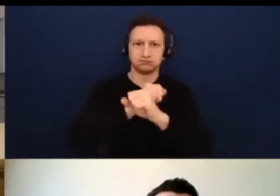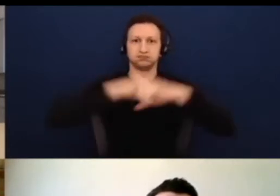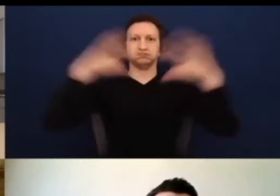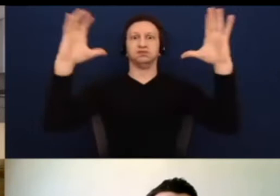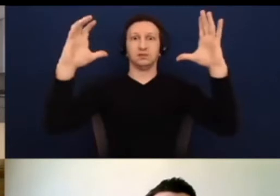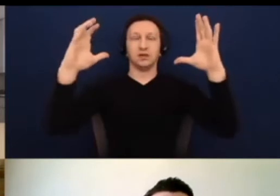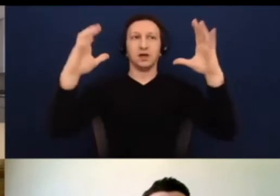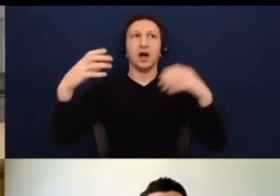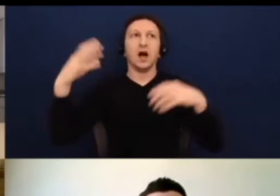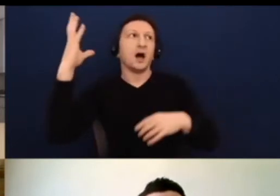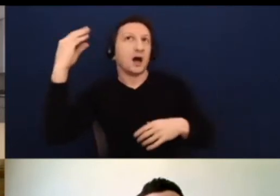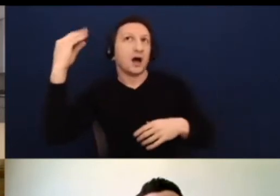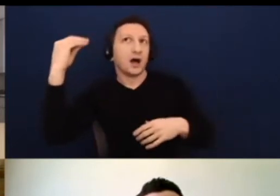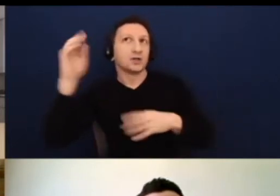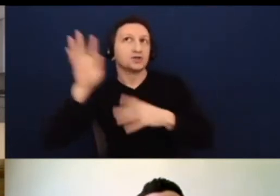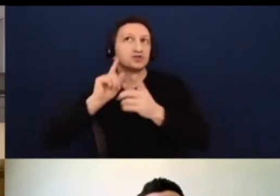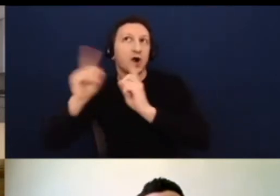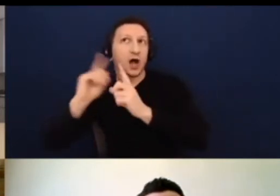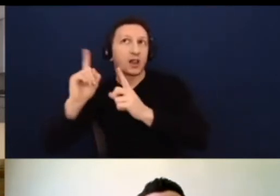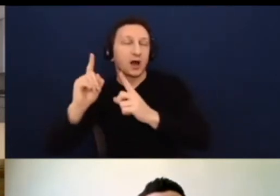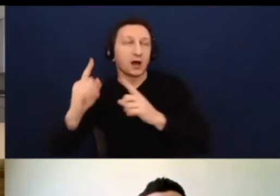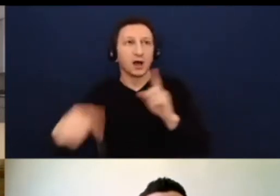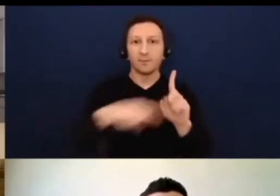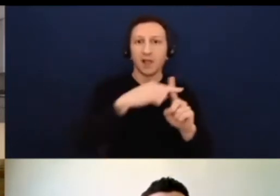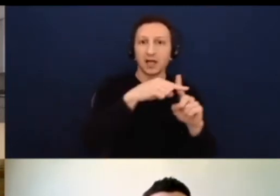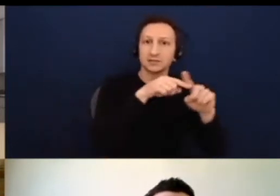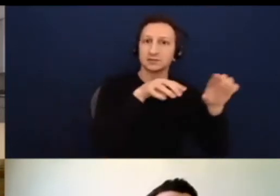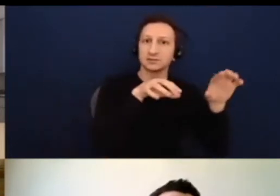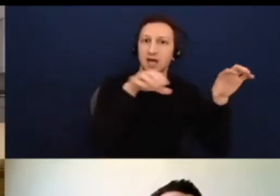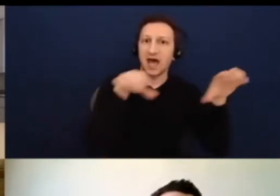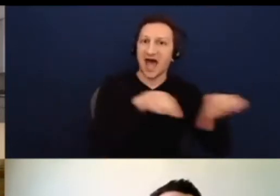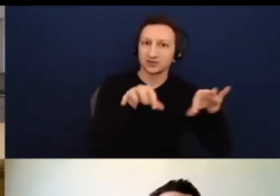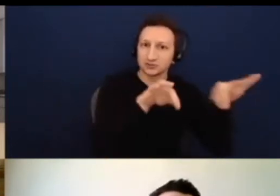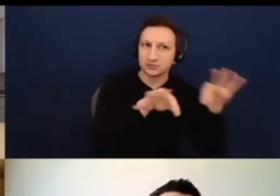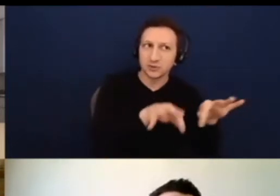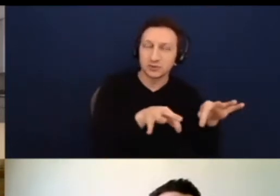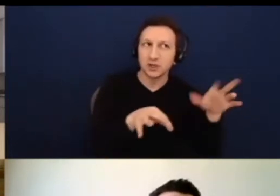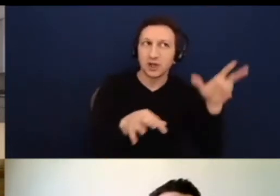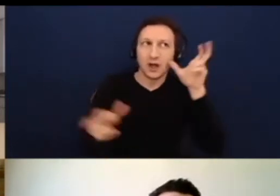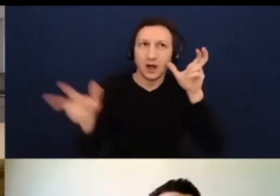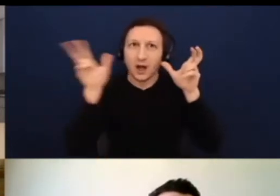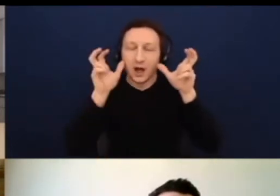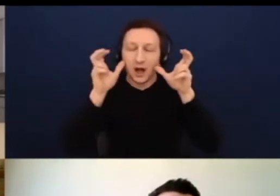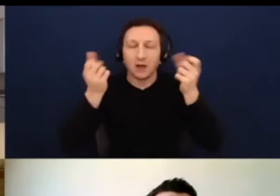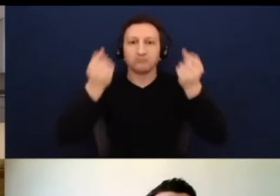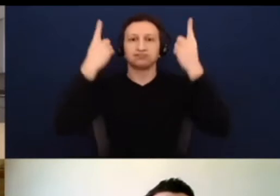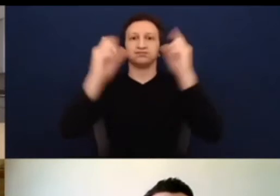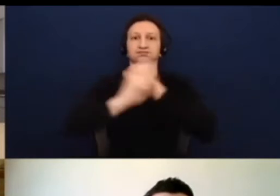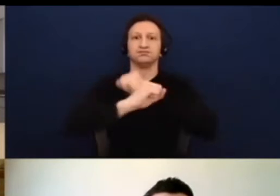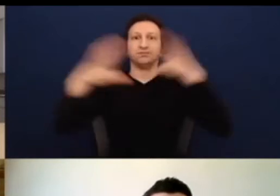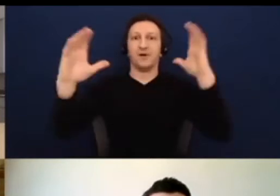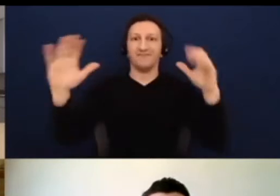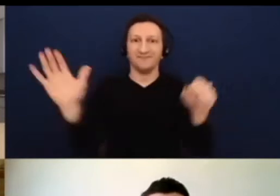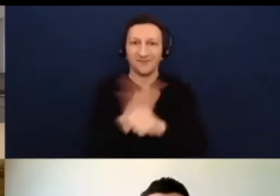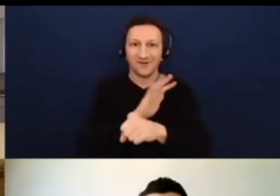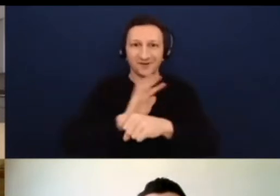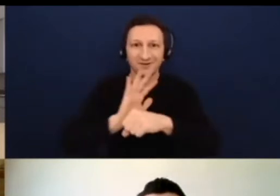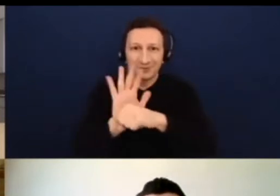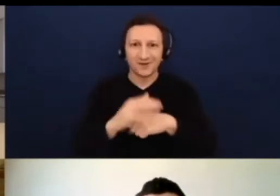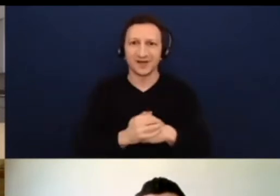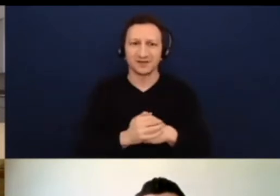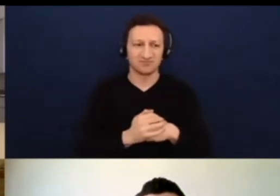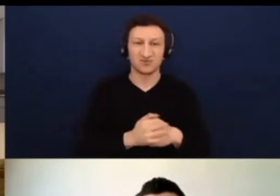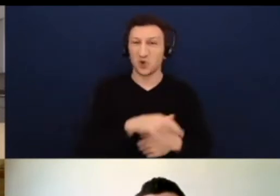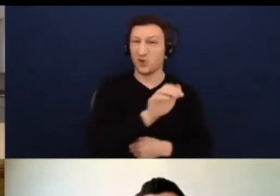you. The equivalent to that, of course, is captions for deaf and hard of hearing audience members. And really, truly, they are